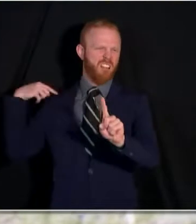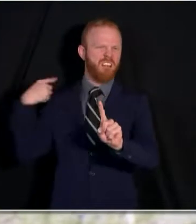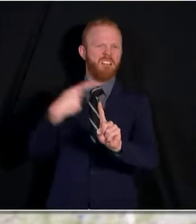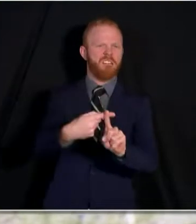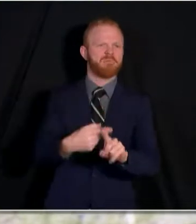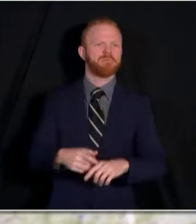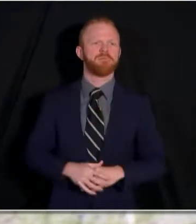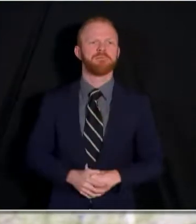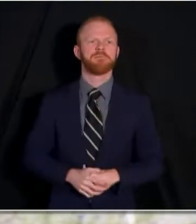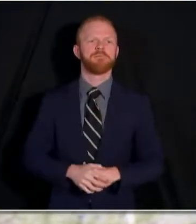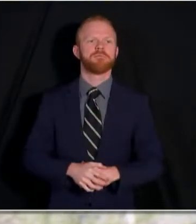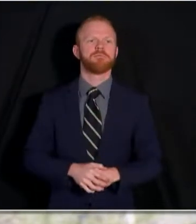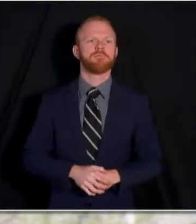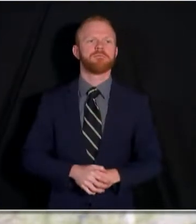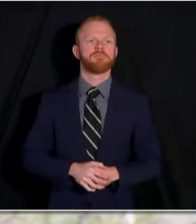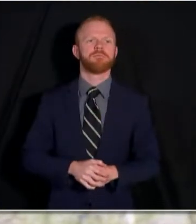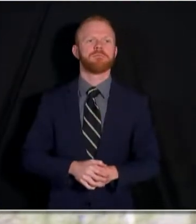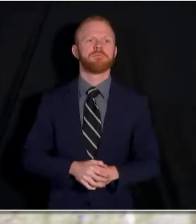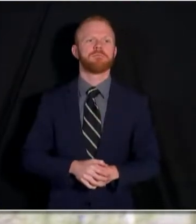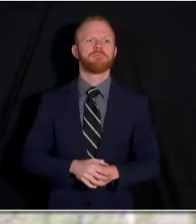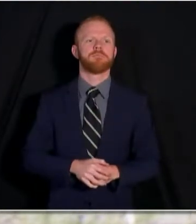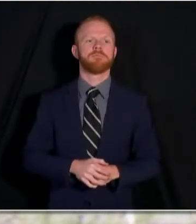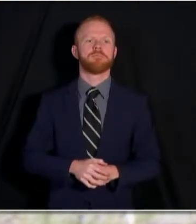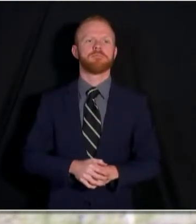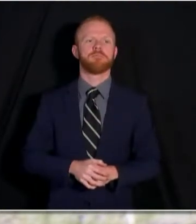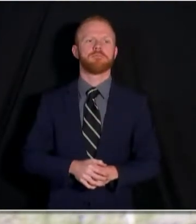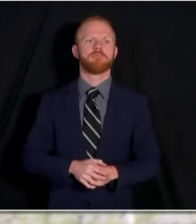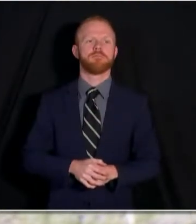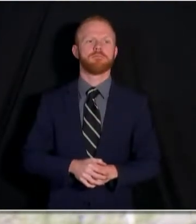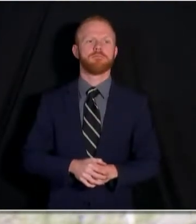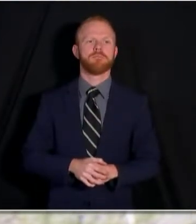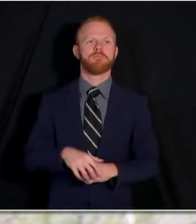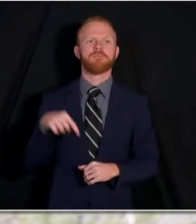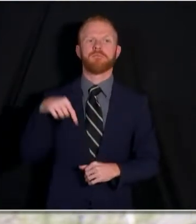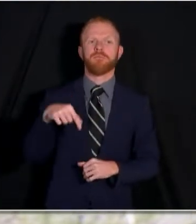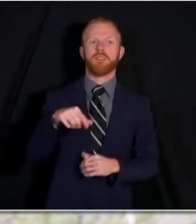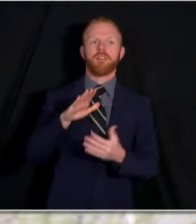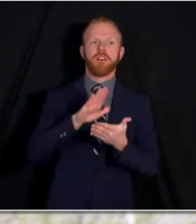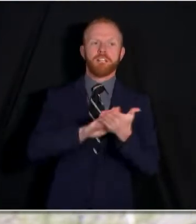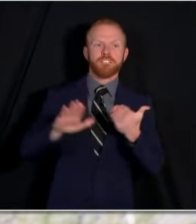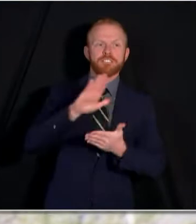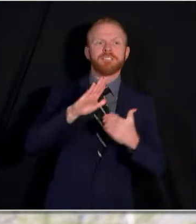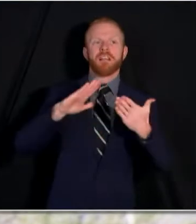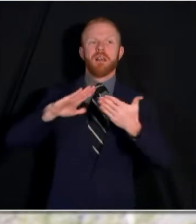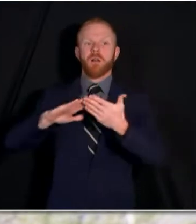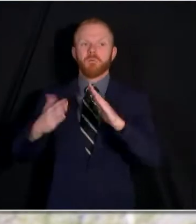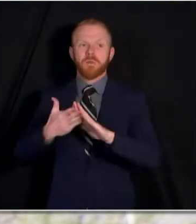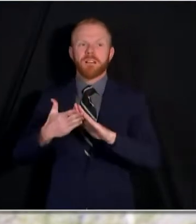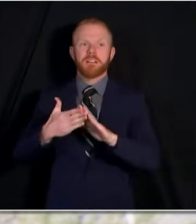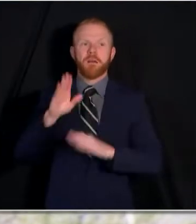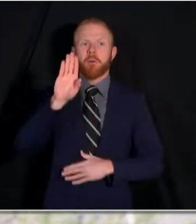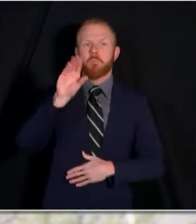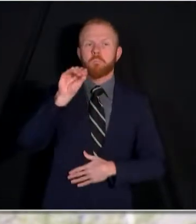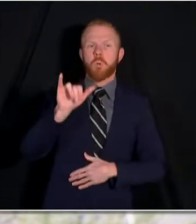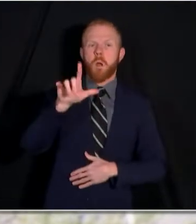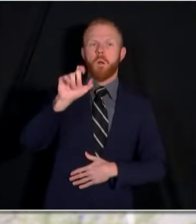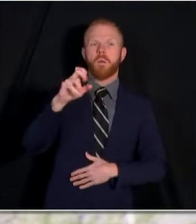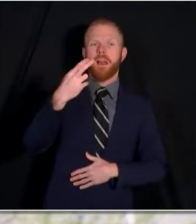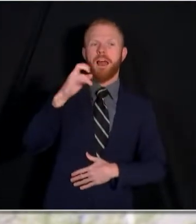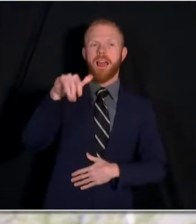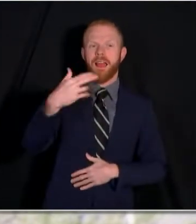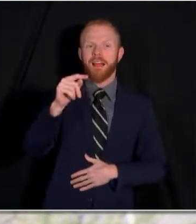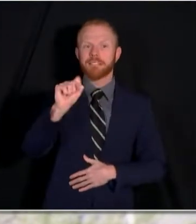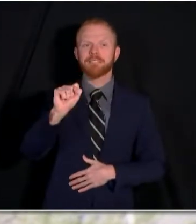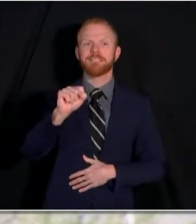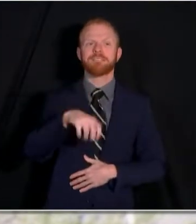campus, which includes nearby Boyle Heights, the community of City Terrace, public housing of Ramona Gardens, has been